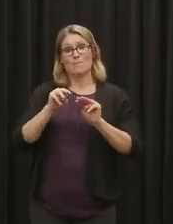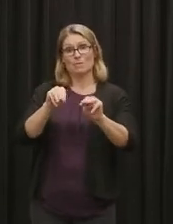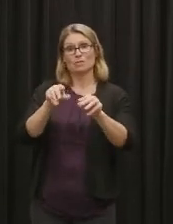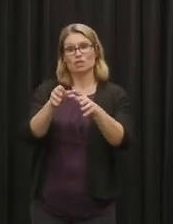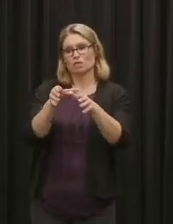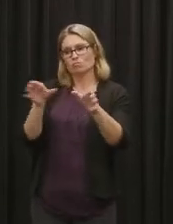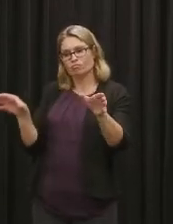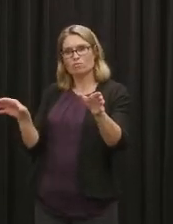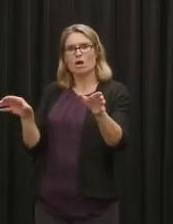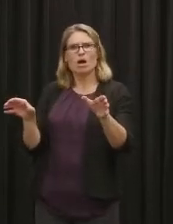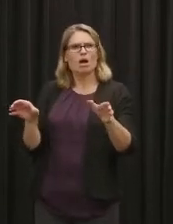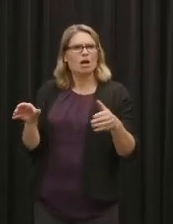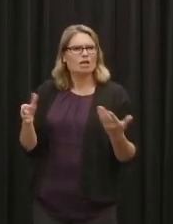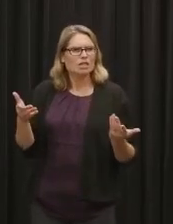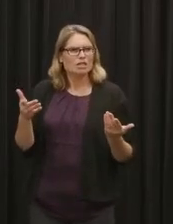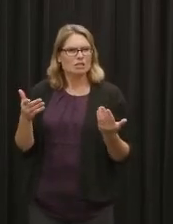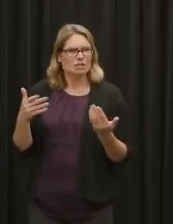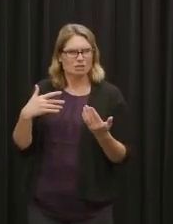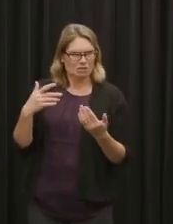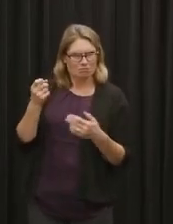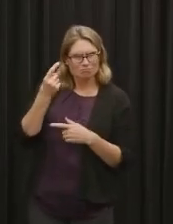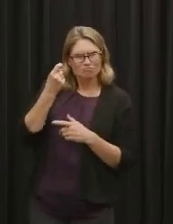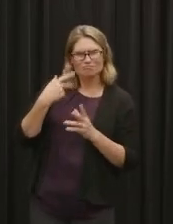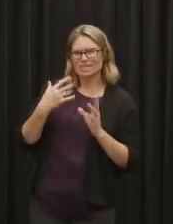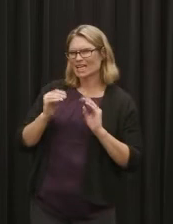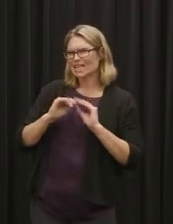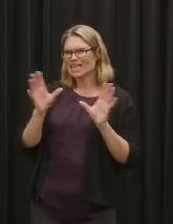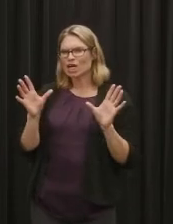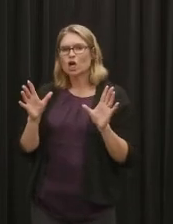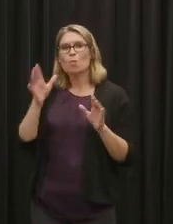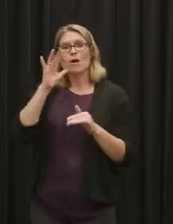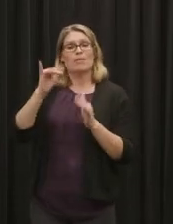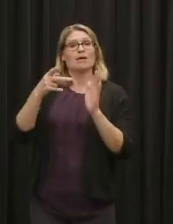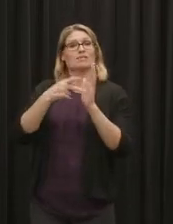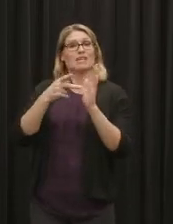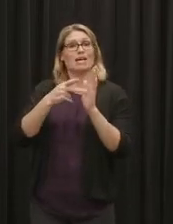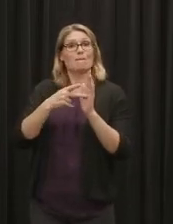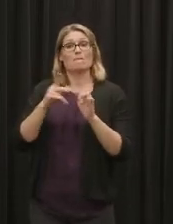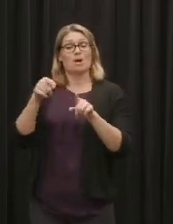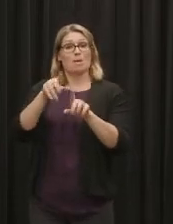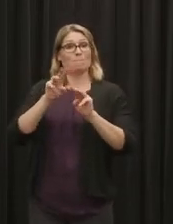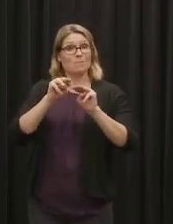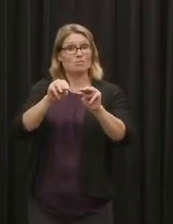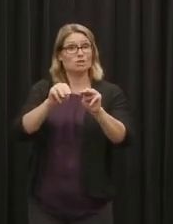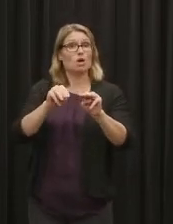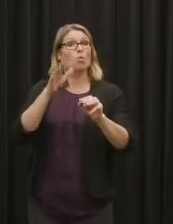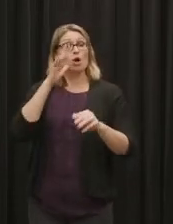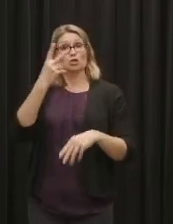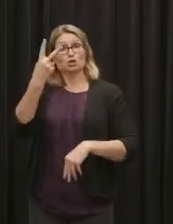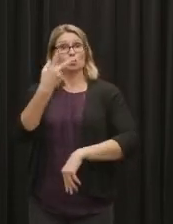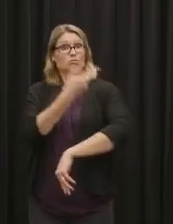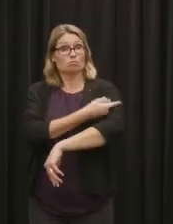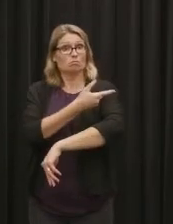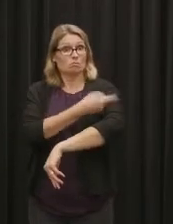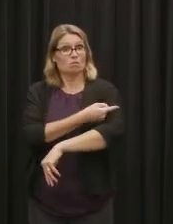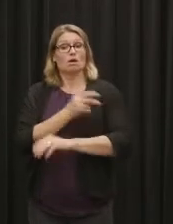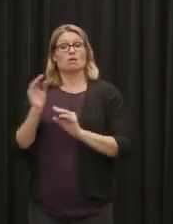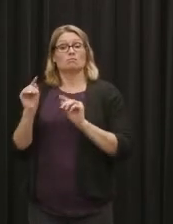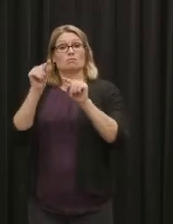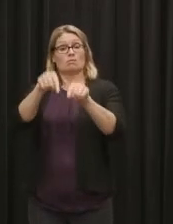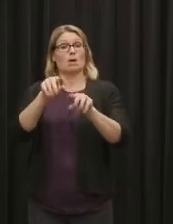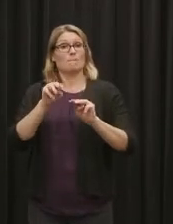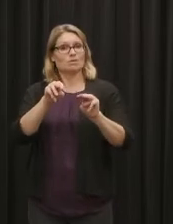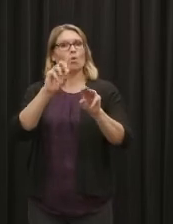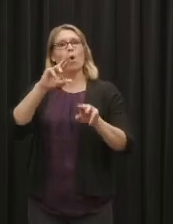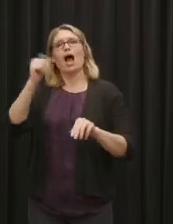Miramichi? Do you know what I'm getting at here? Will you be sending the second shipment that's coming in December also to Miramichi, or will that be